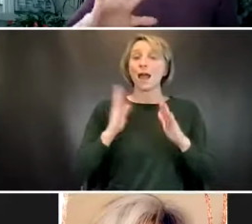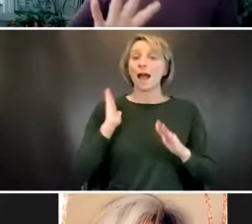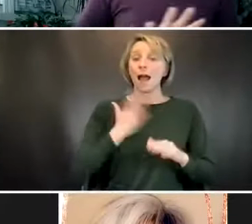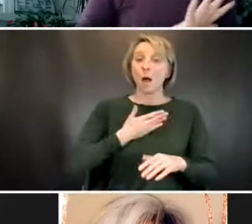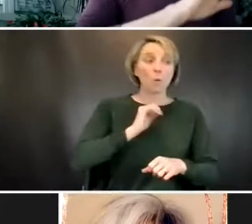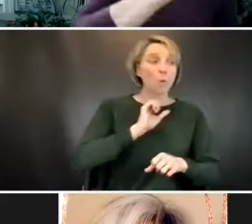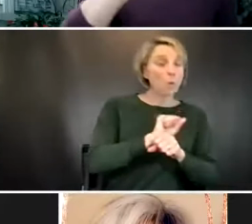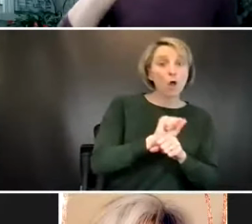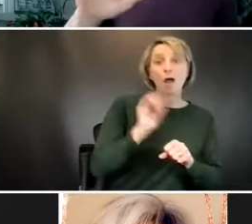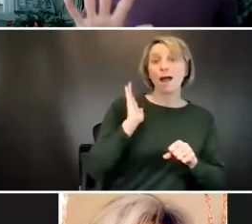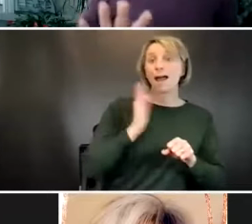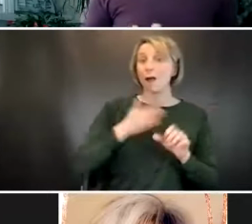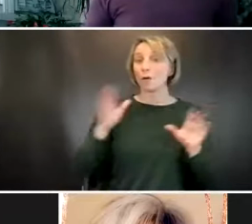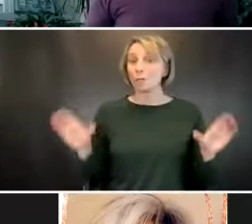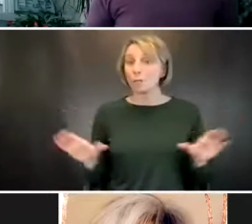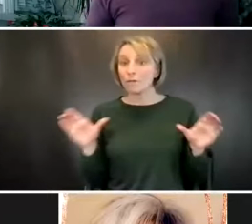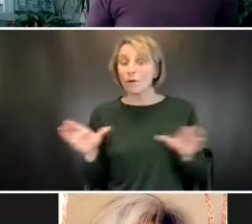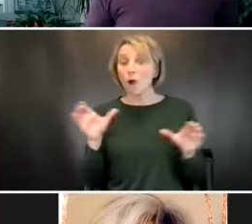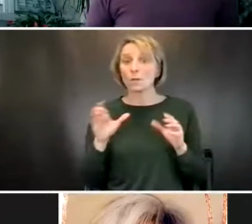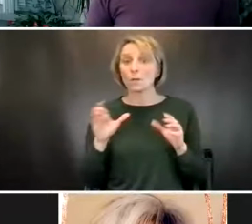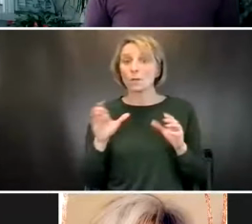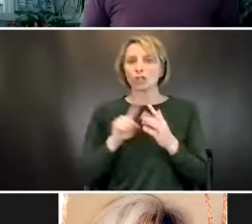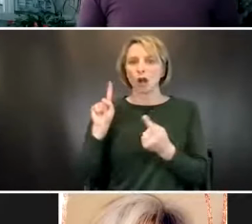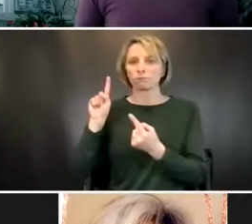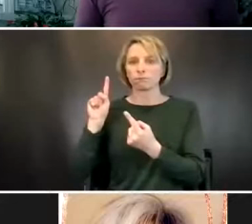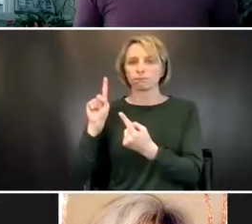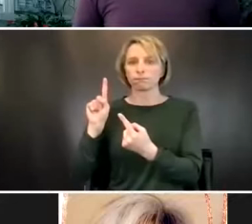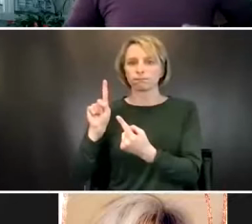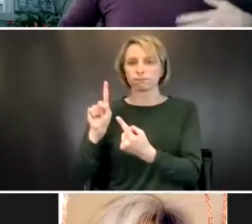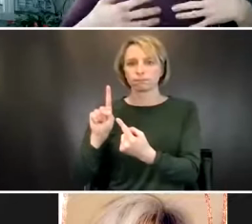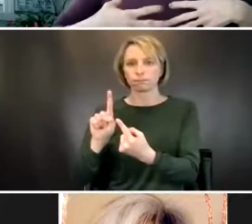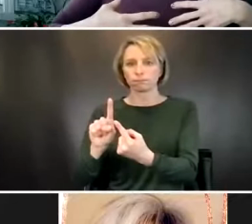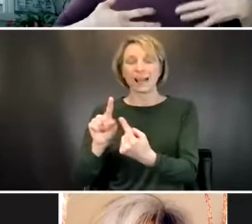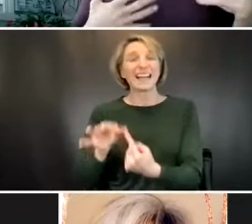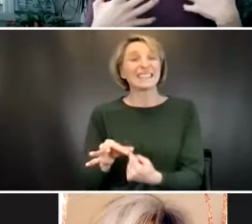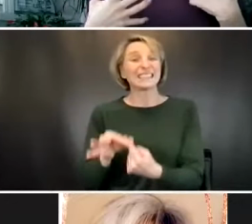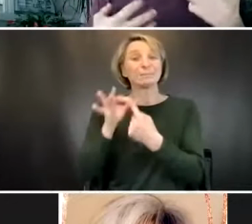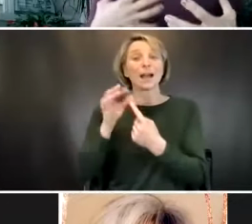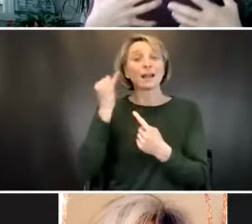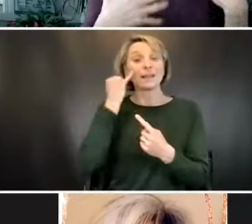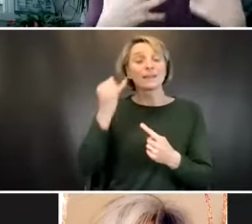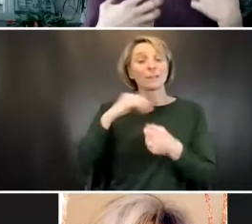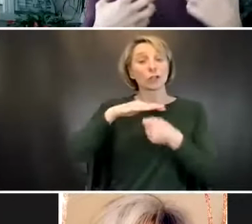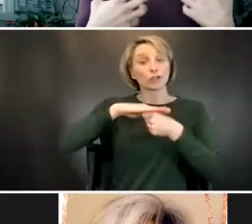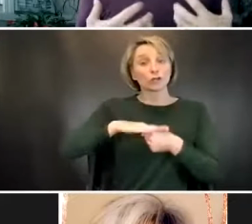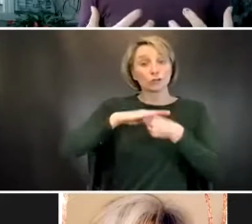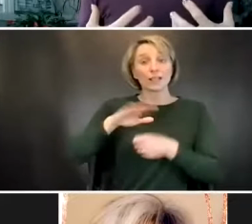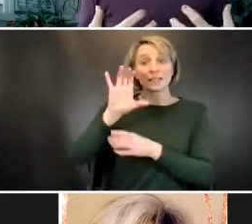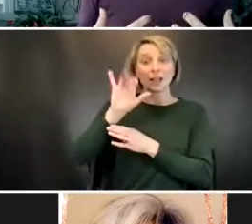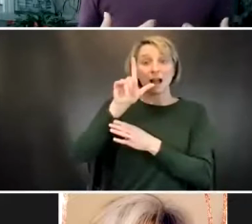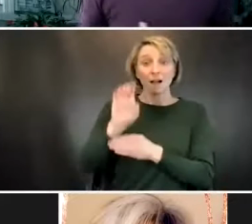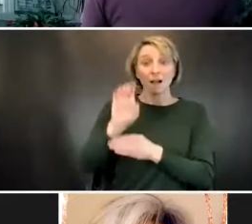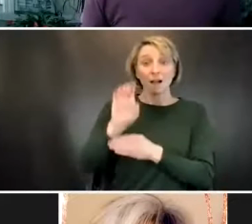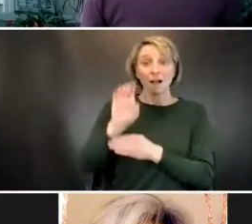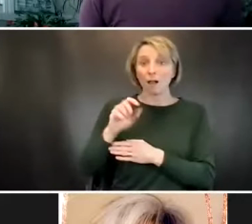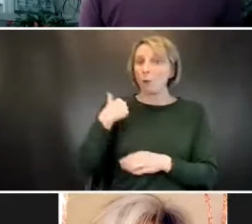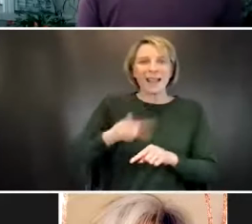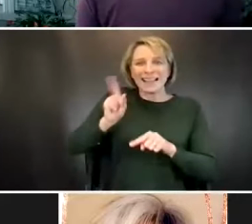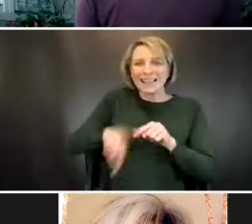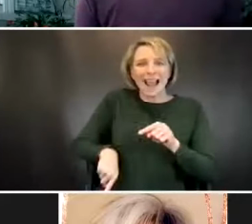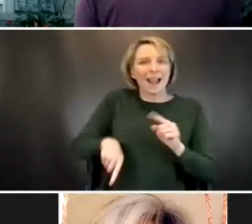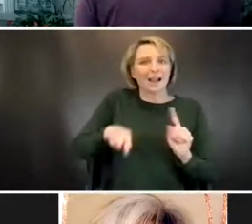particularly if we're not completing the stress response. To really sort of get this into our bones, I'm wondering